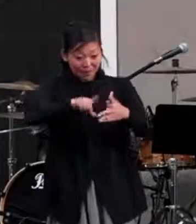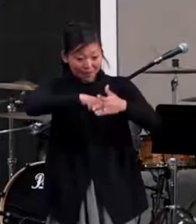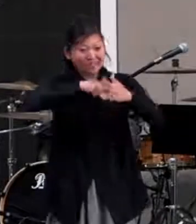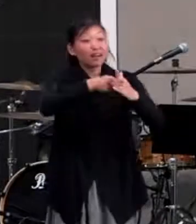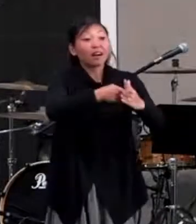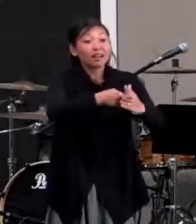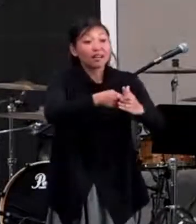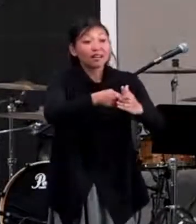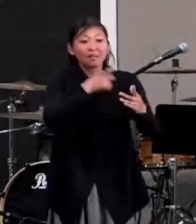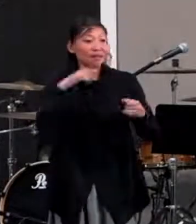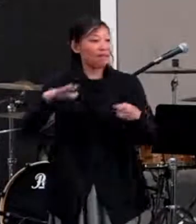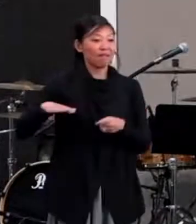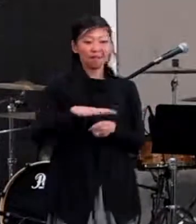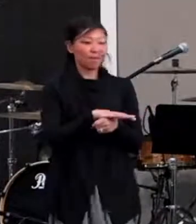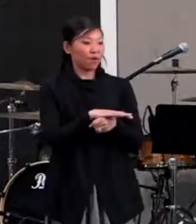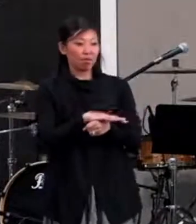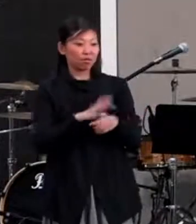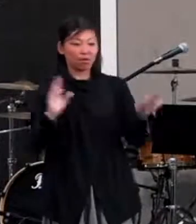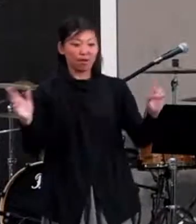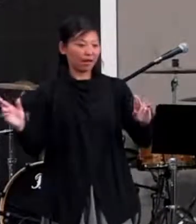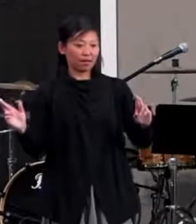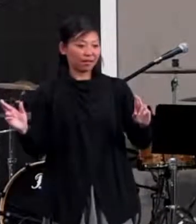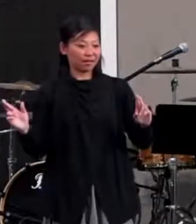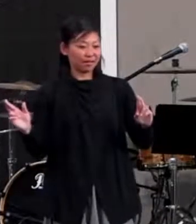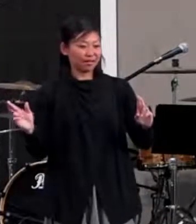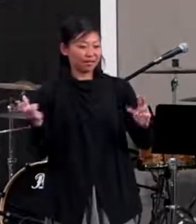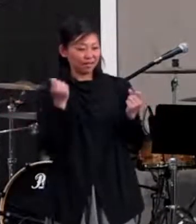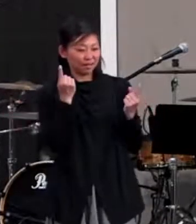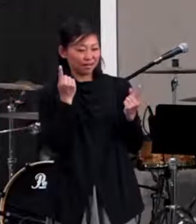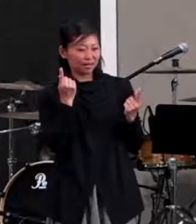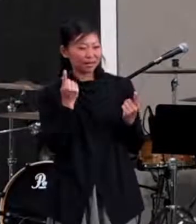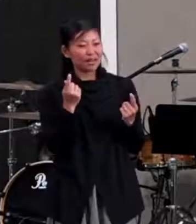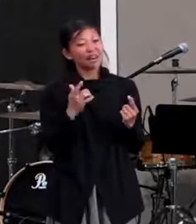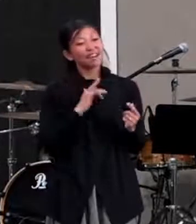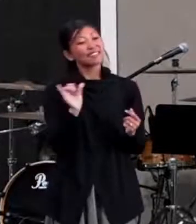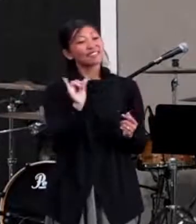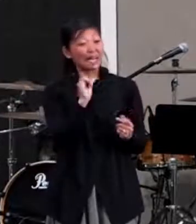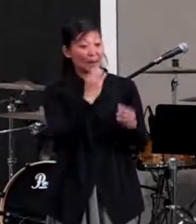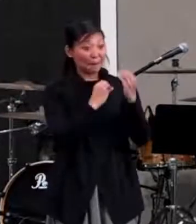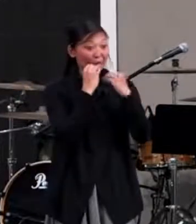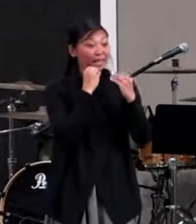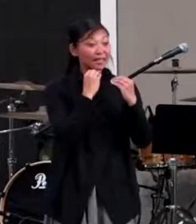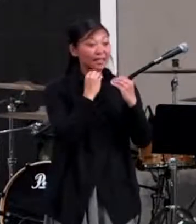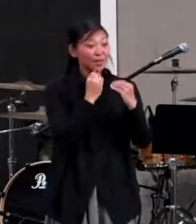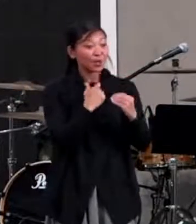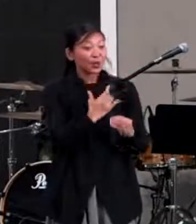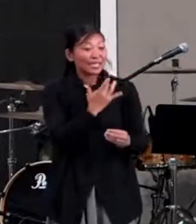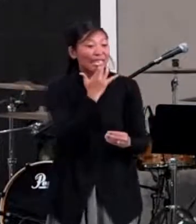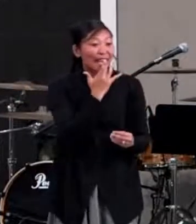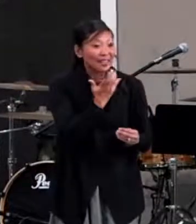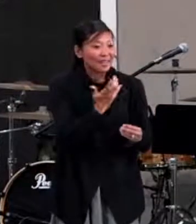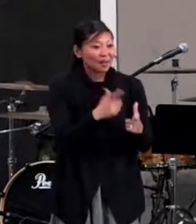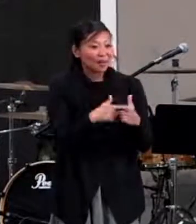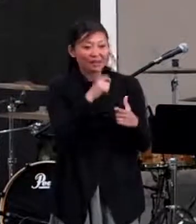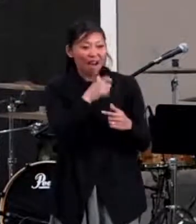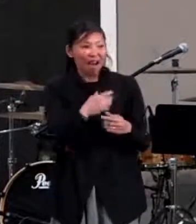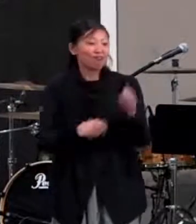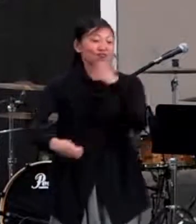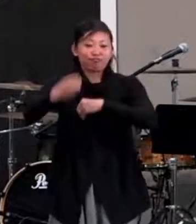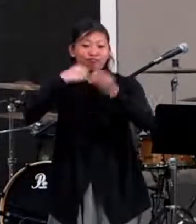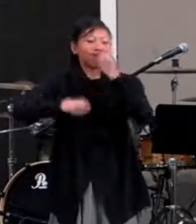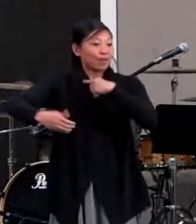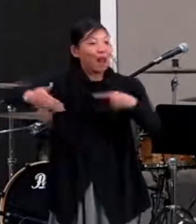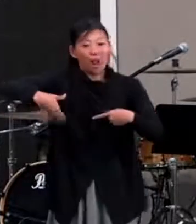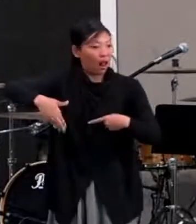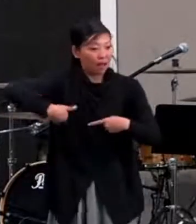full meal. That's the best way to make peace with it. You don't give up the ideal, you continue pursuing that with all of your heart,